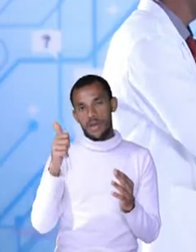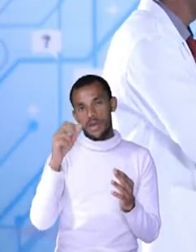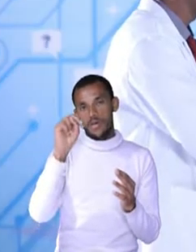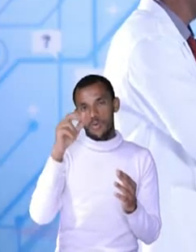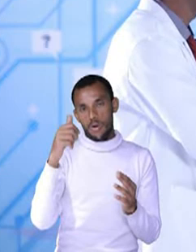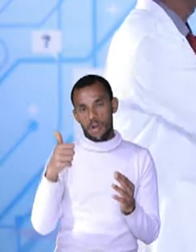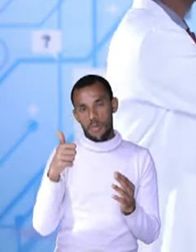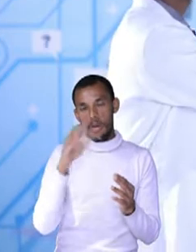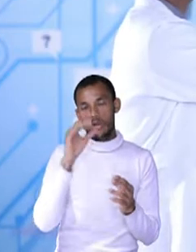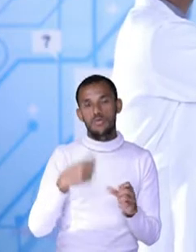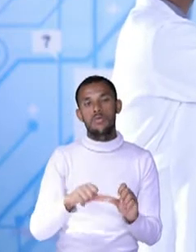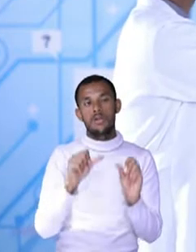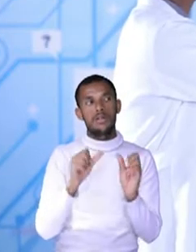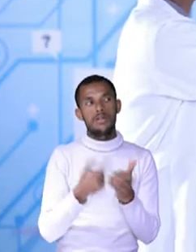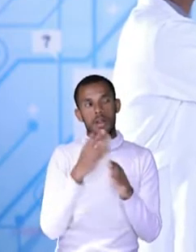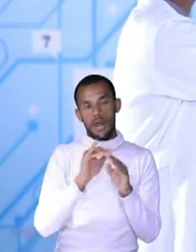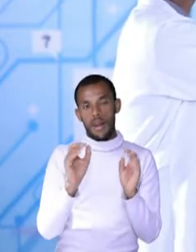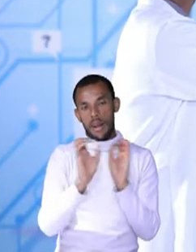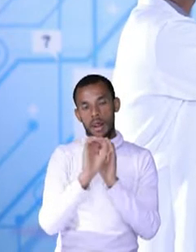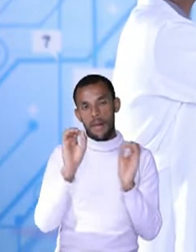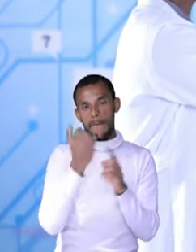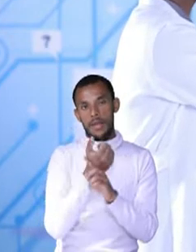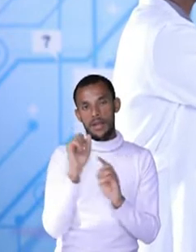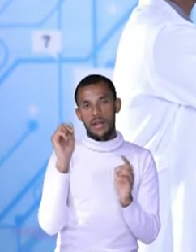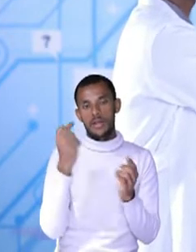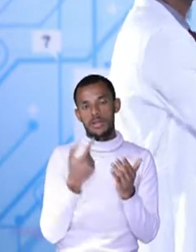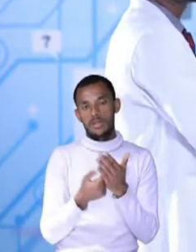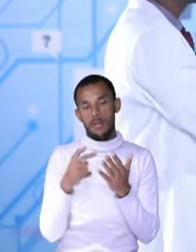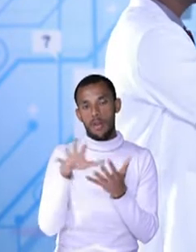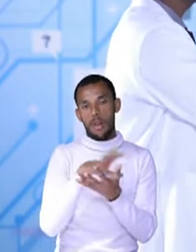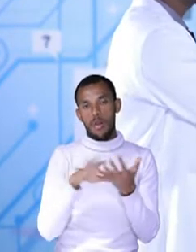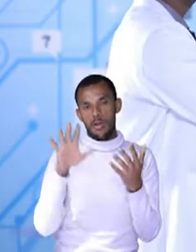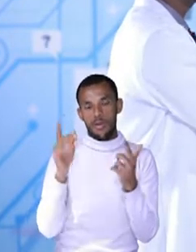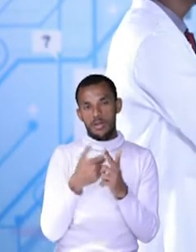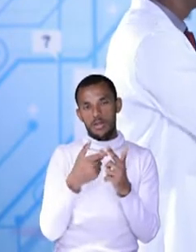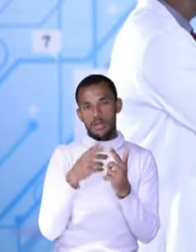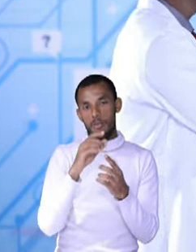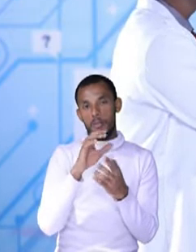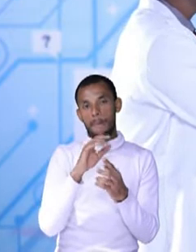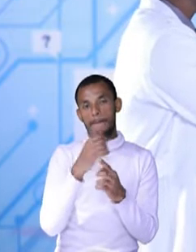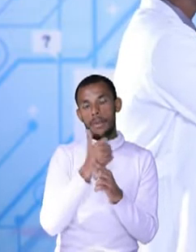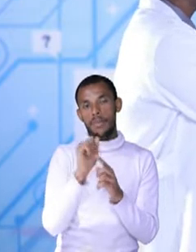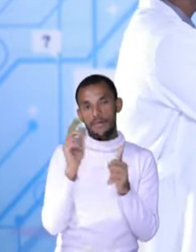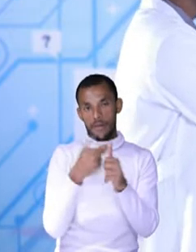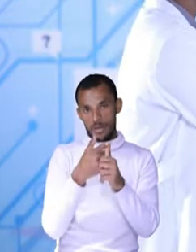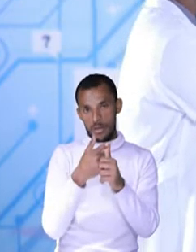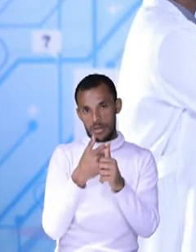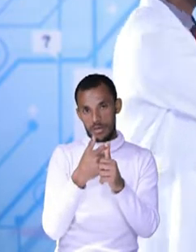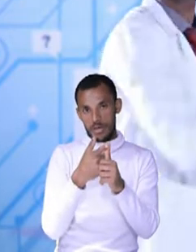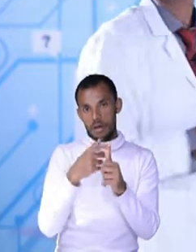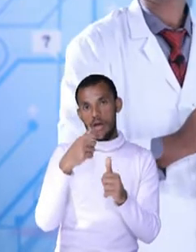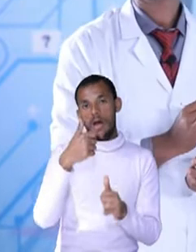sodium, and so on. Already non-metal. This is metalloid. This is metal. Therefore, the first or the